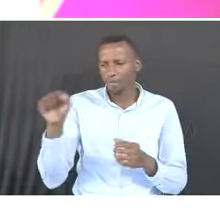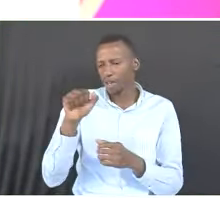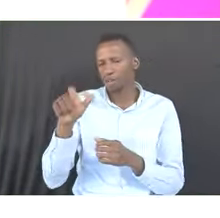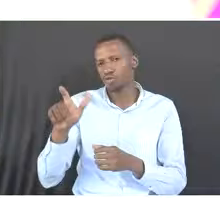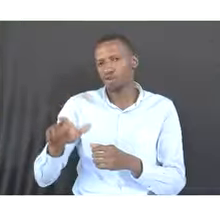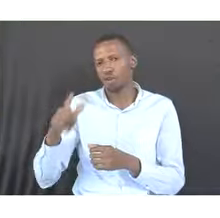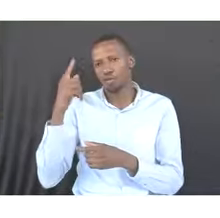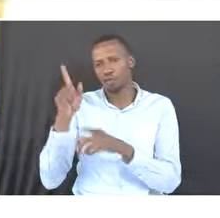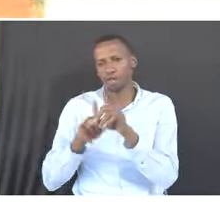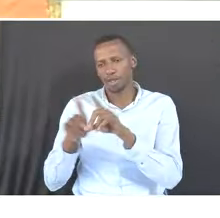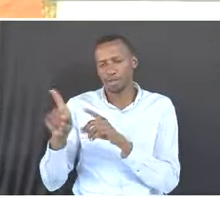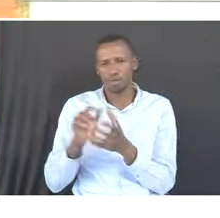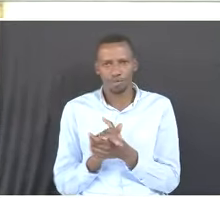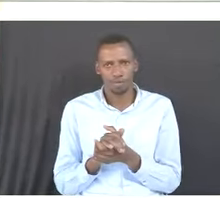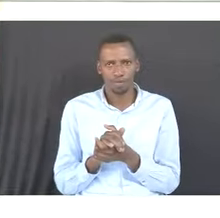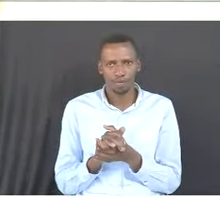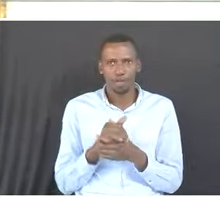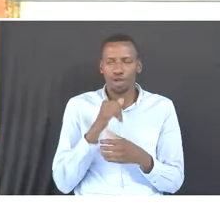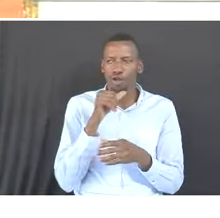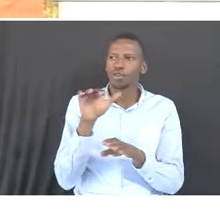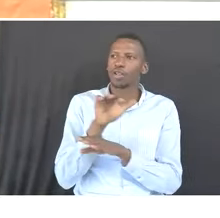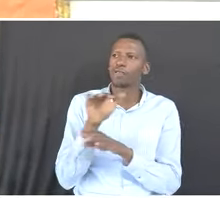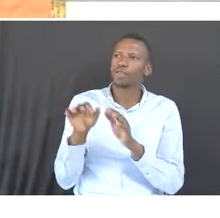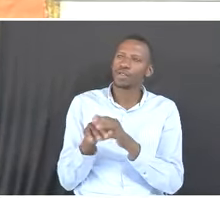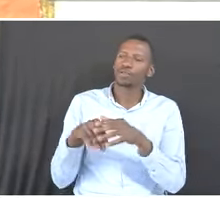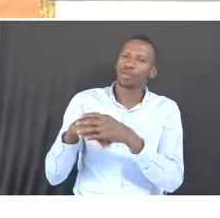not everything outside here is a car.